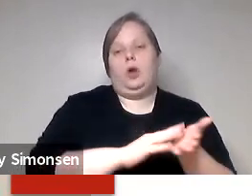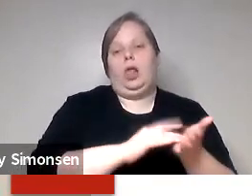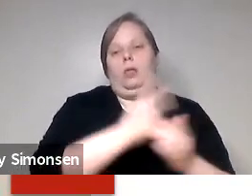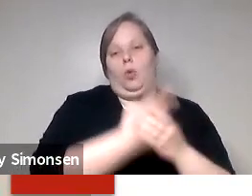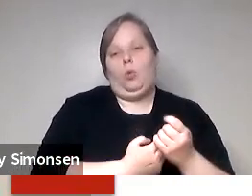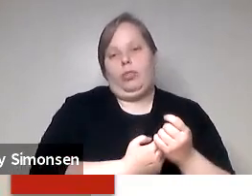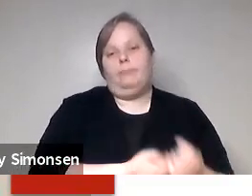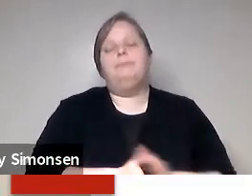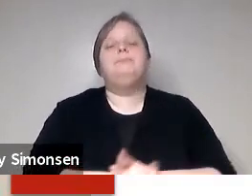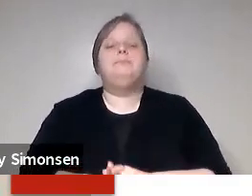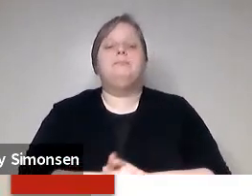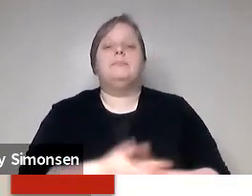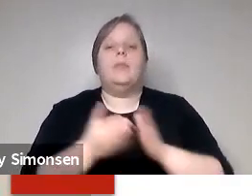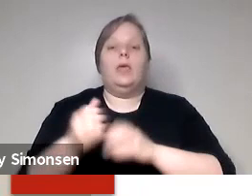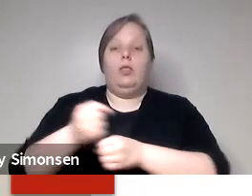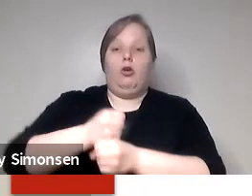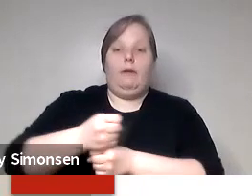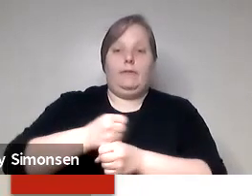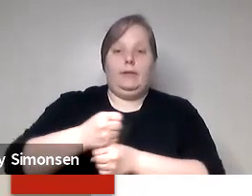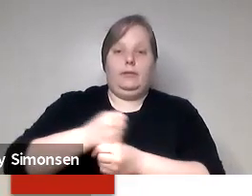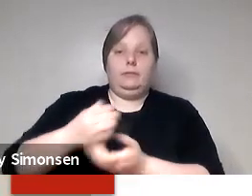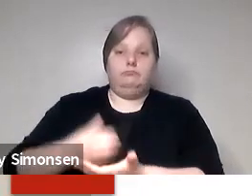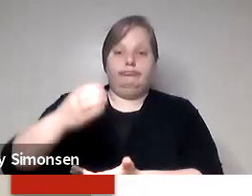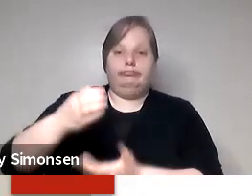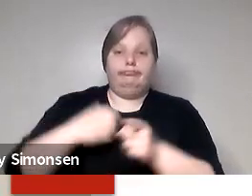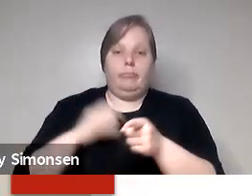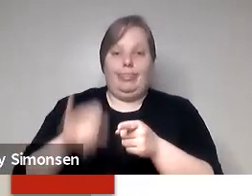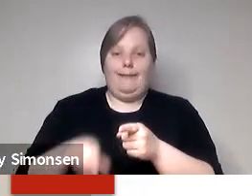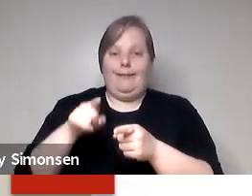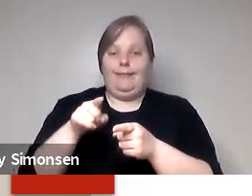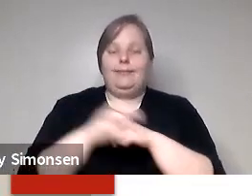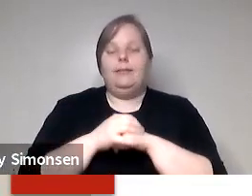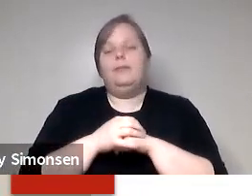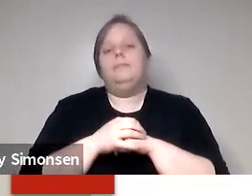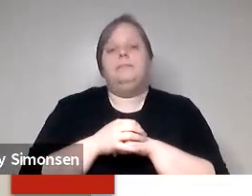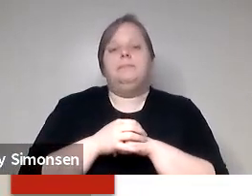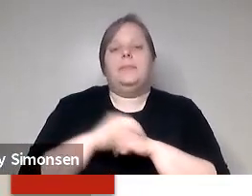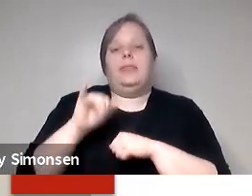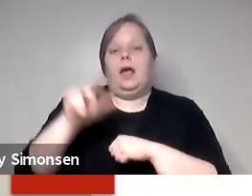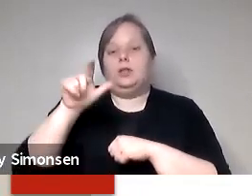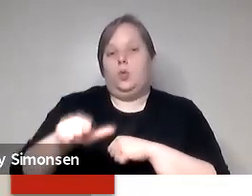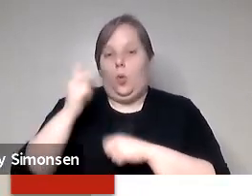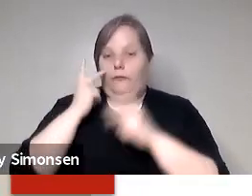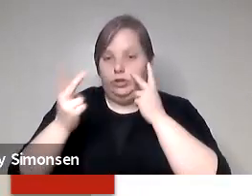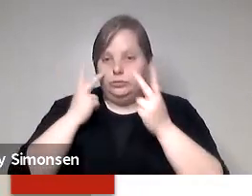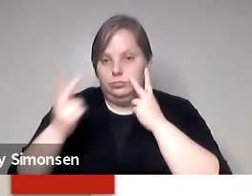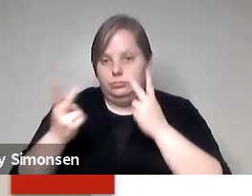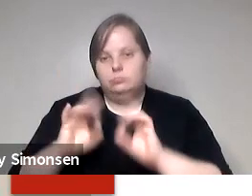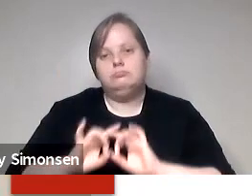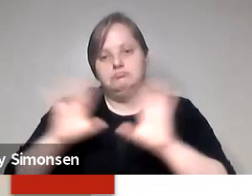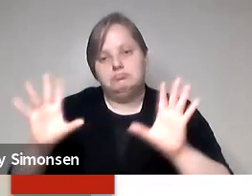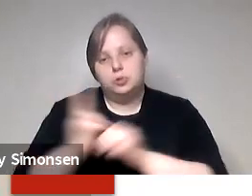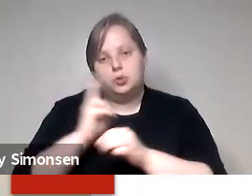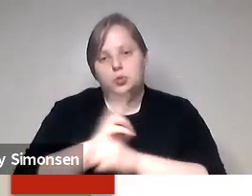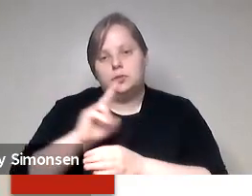The coffee container that is next to us, that is low vision. Obviously, we've used the